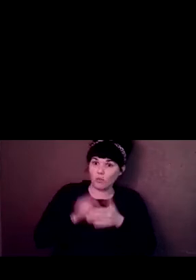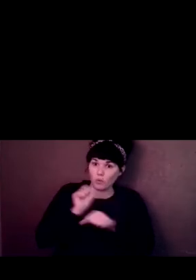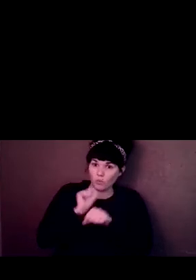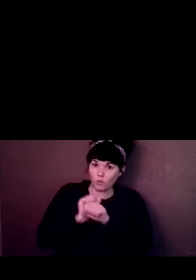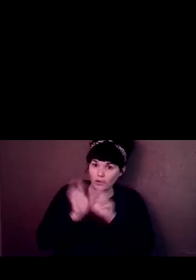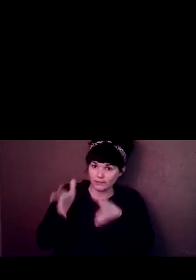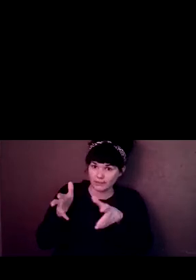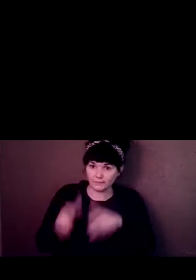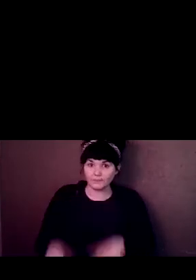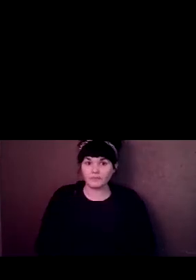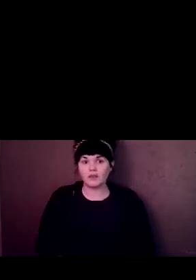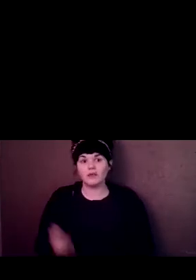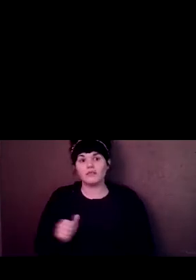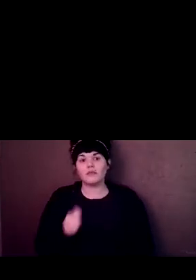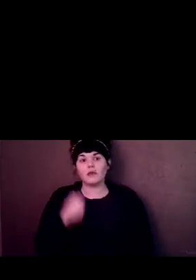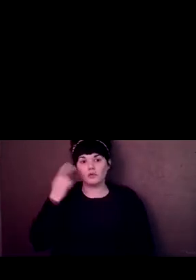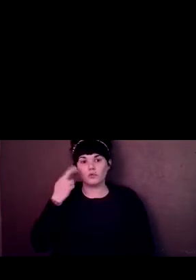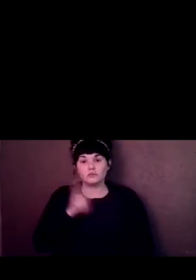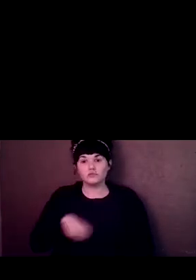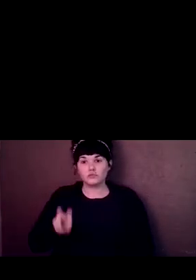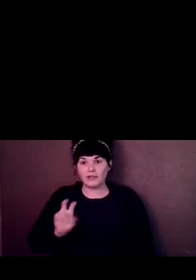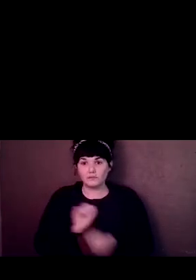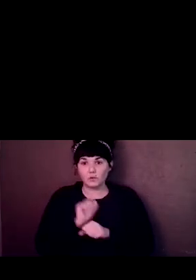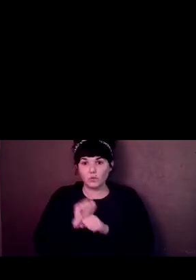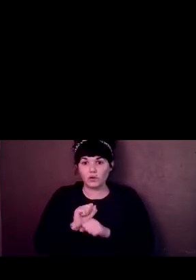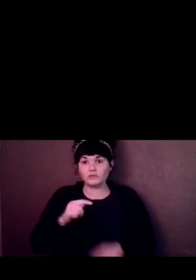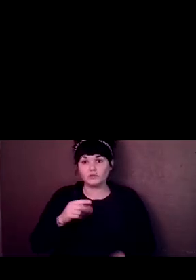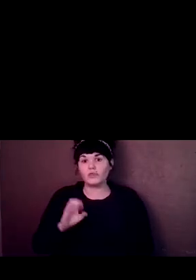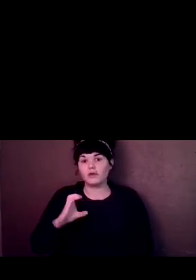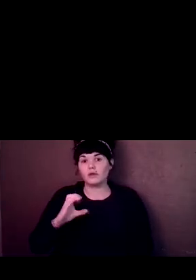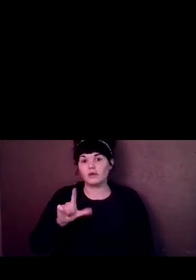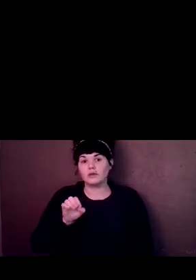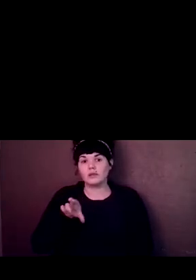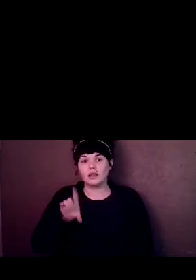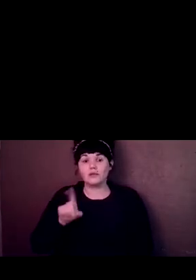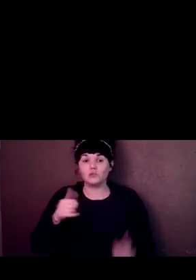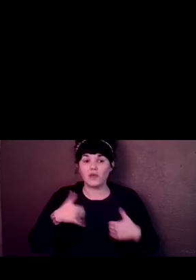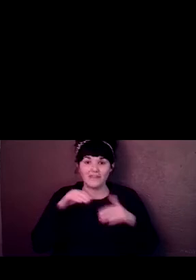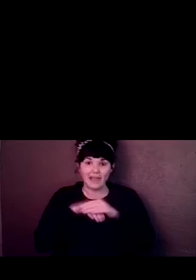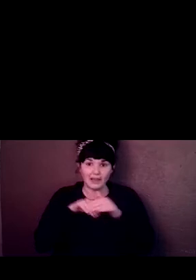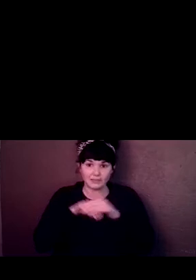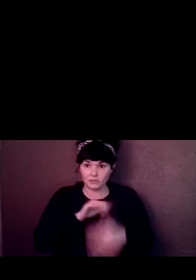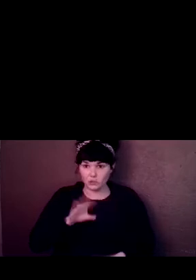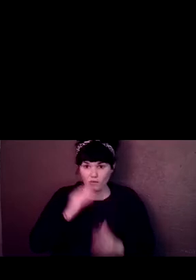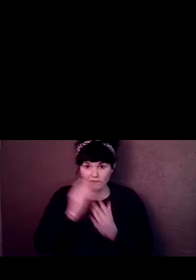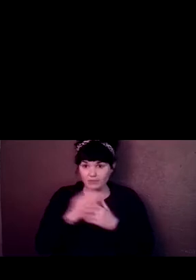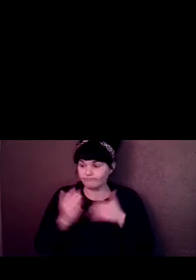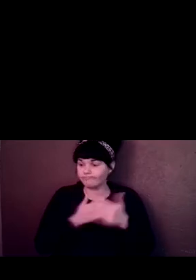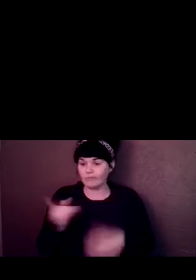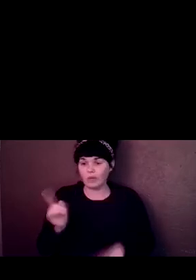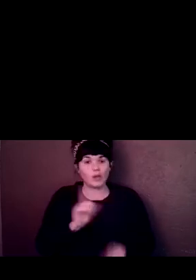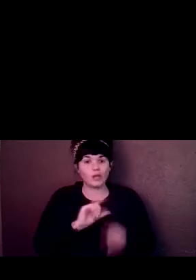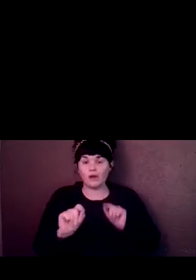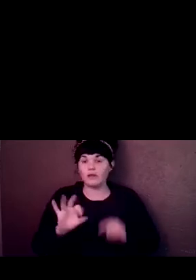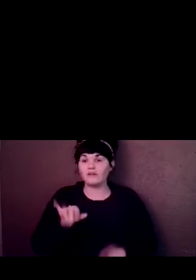The other reason to transfer your work to the cloud is that it gives you access to your files no matter where you are. For example, cloud